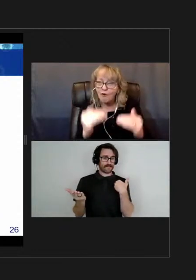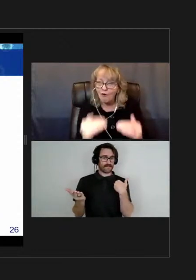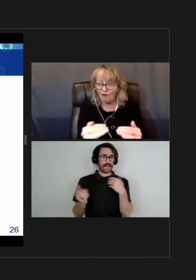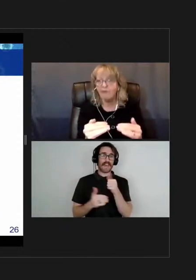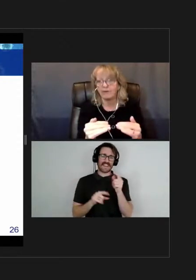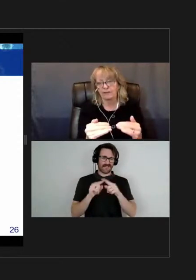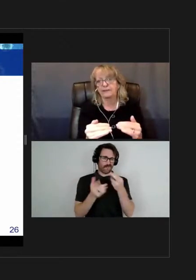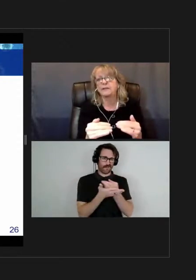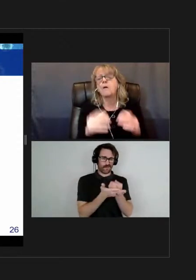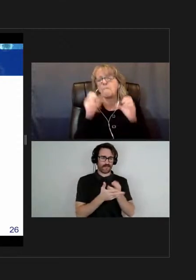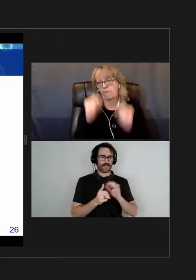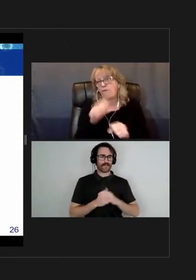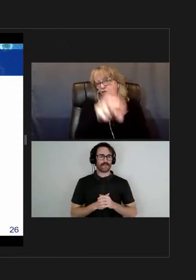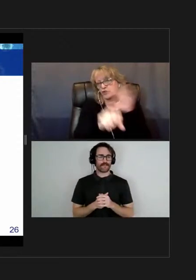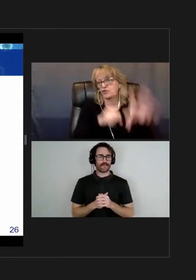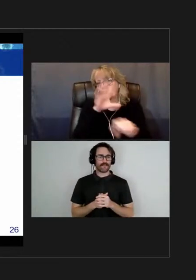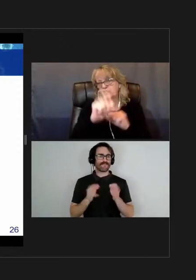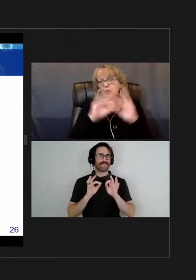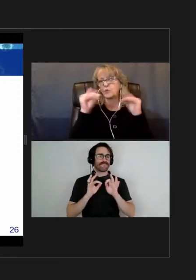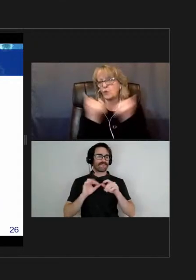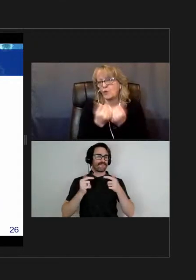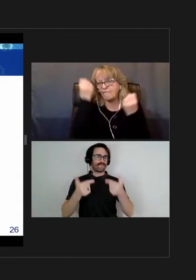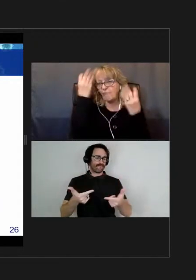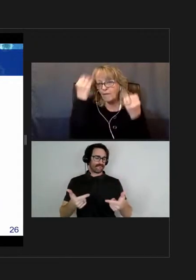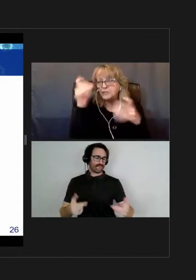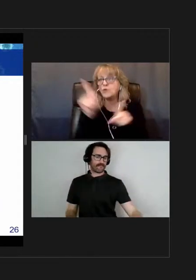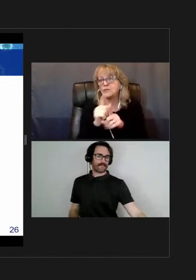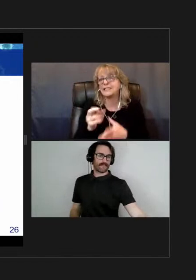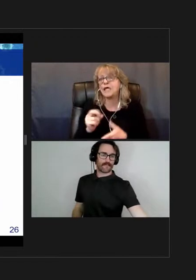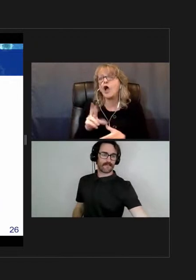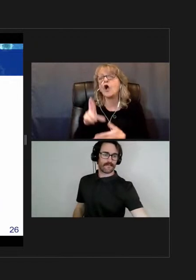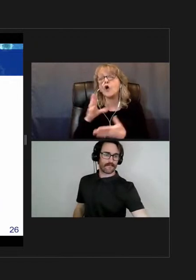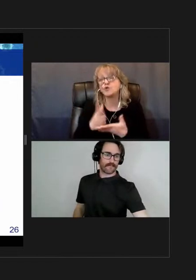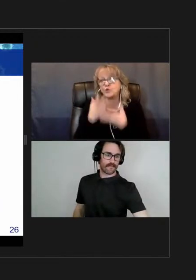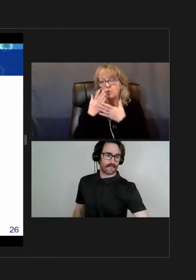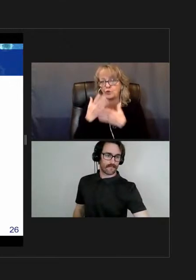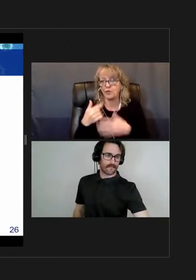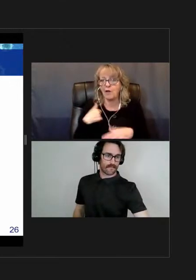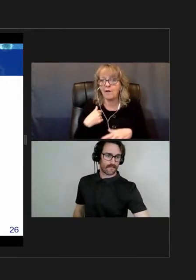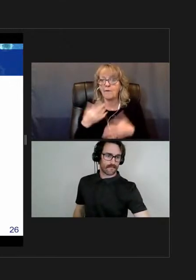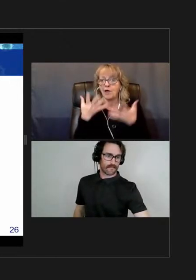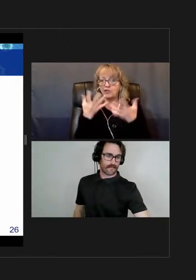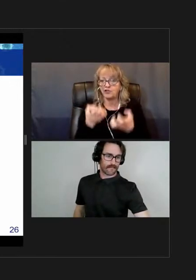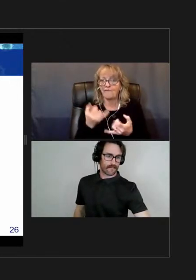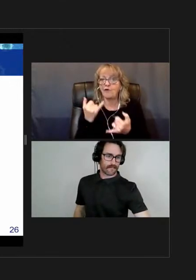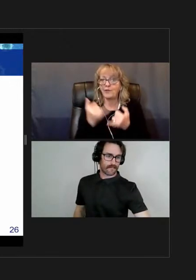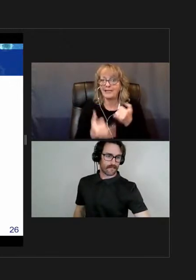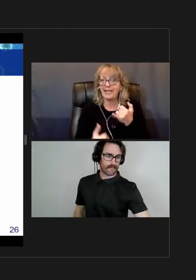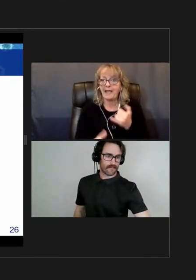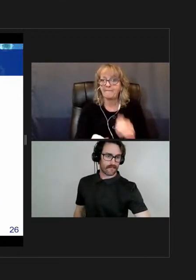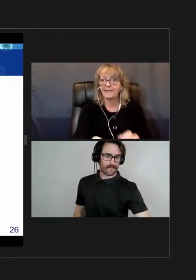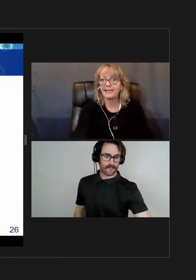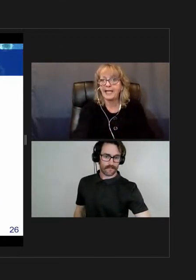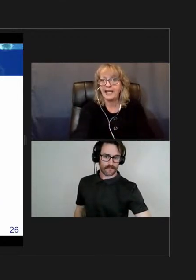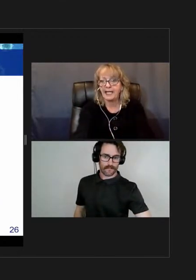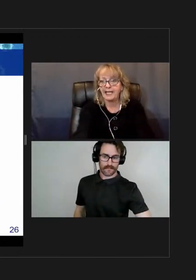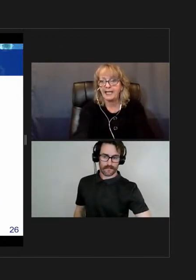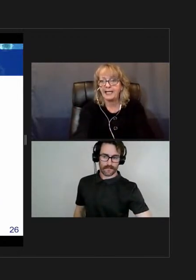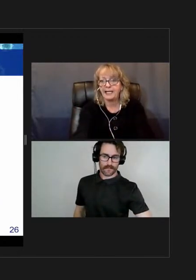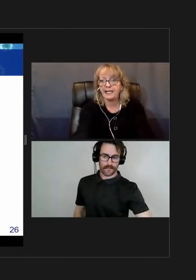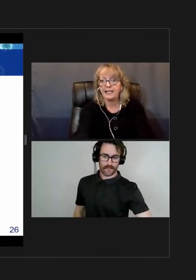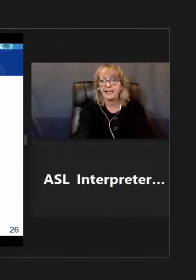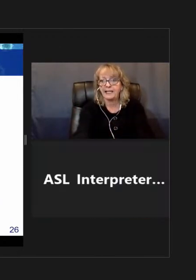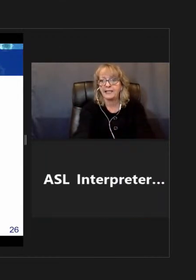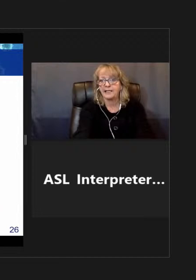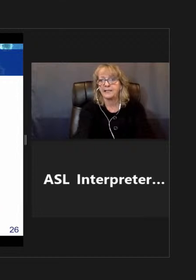resources. So I want to end this to say, you know, we have a task ahead of us, and we have a task